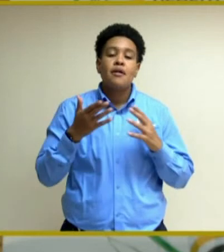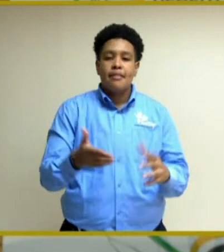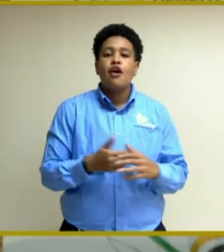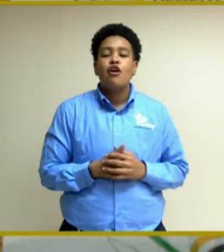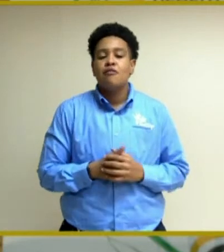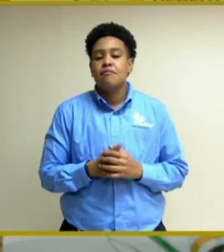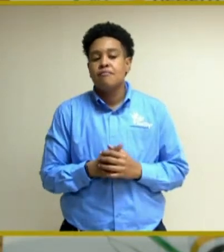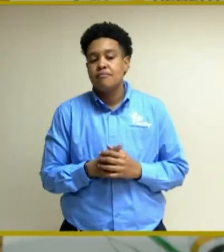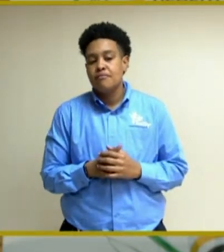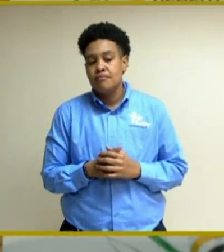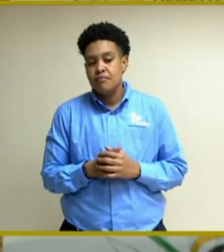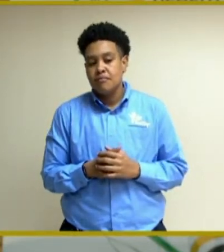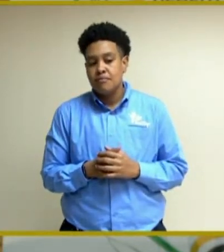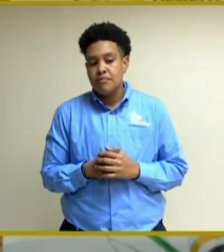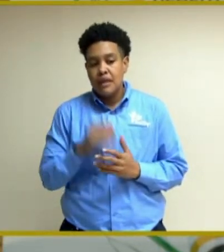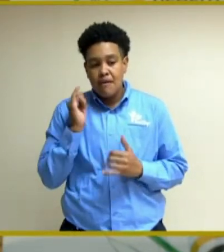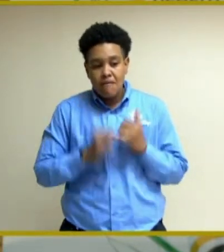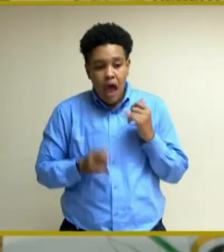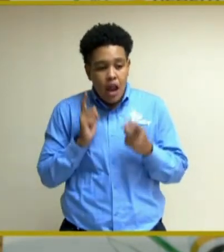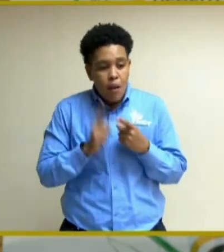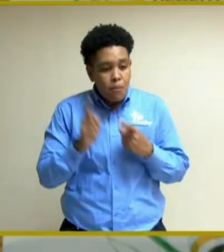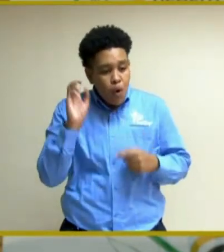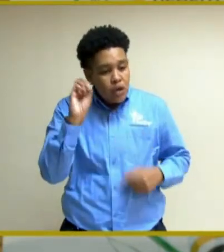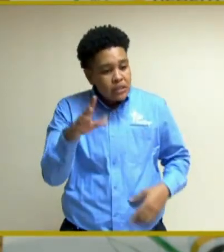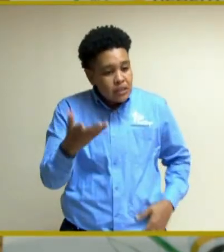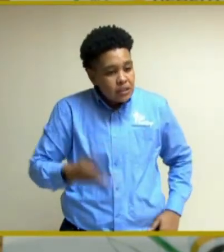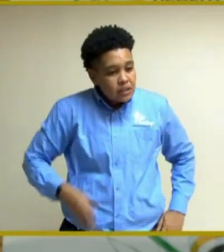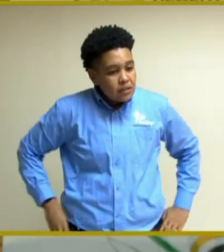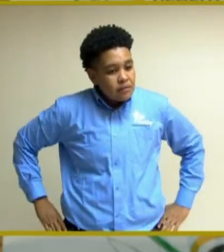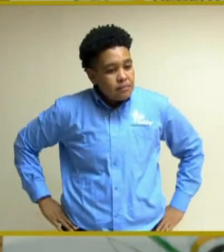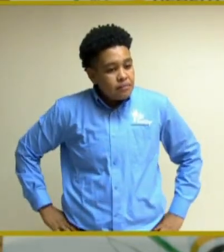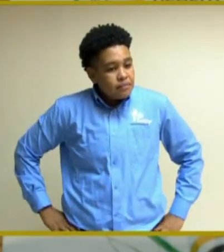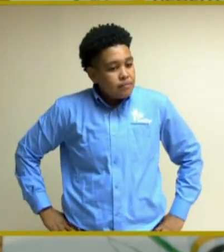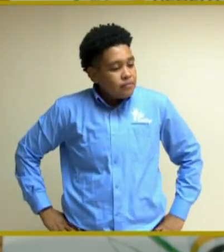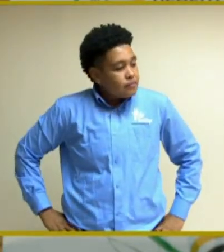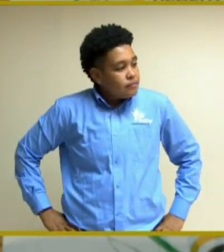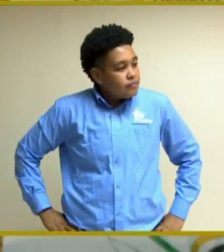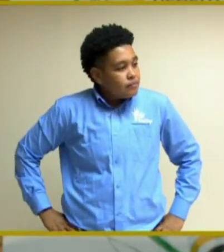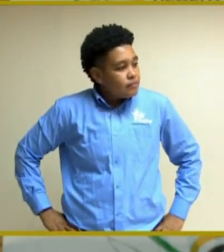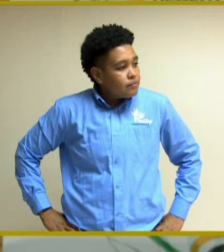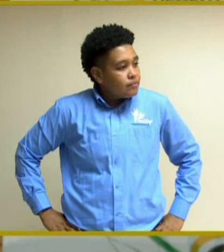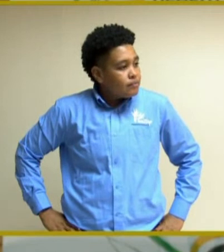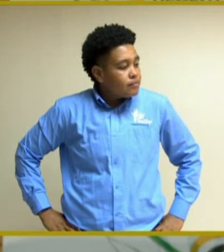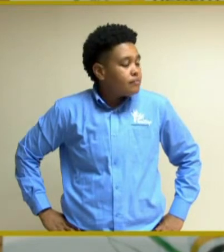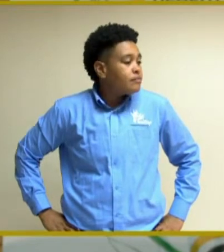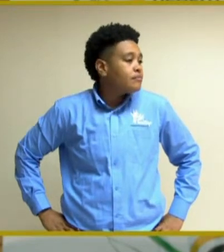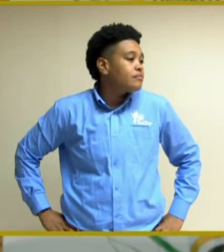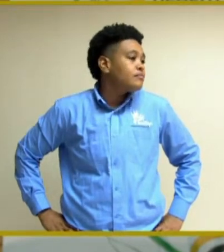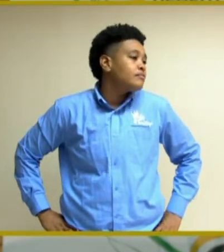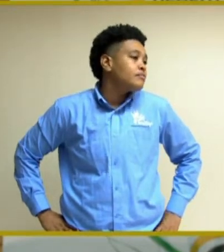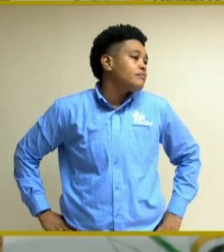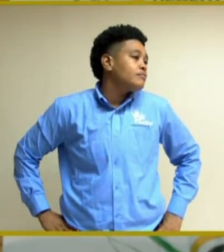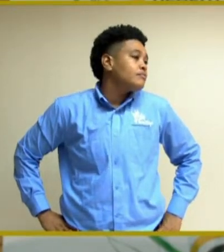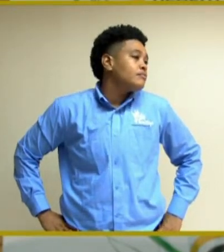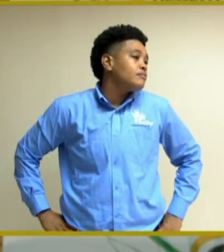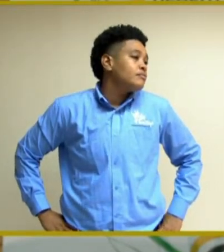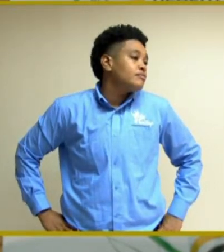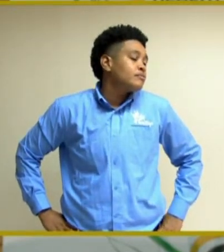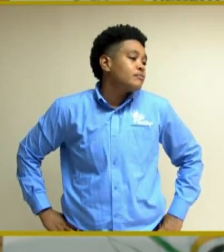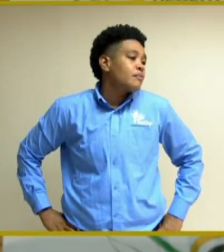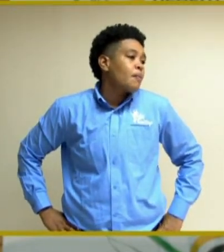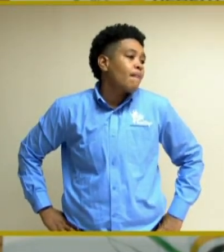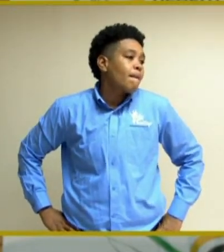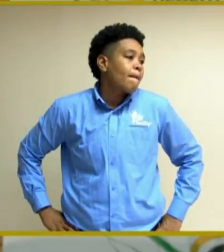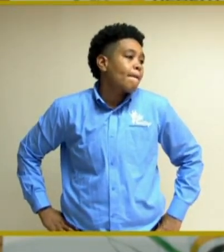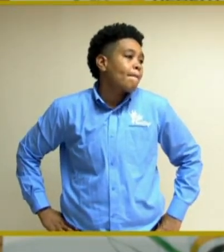the final point I want to make is the fact that our hospitalization